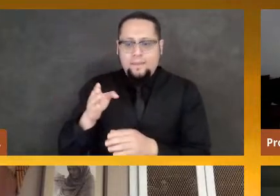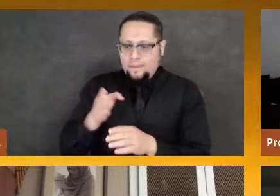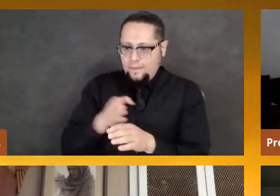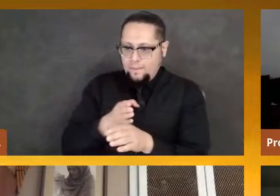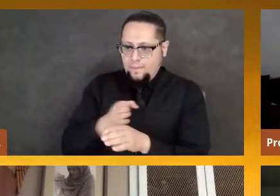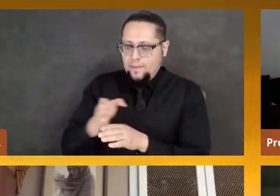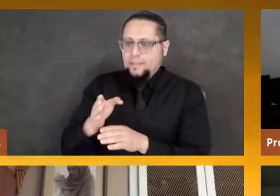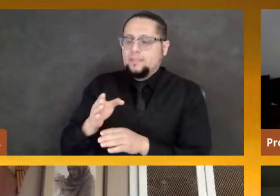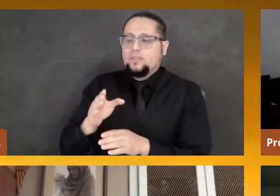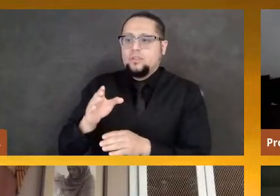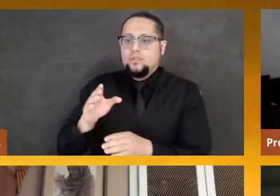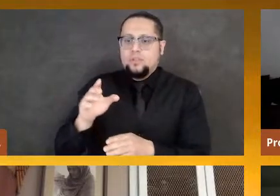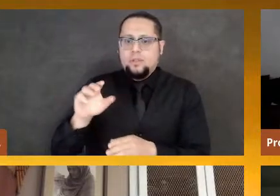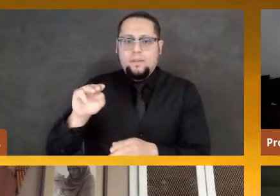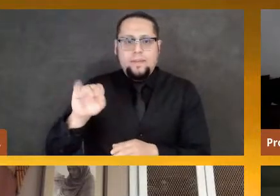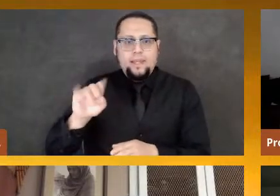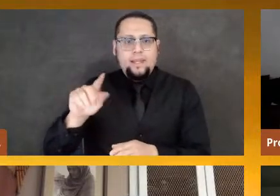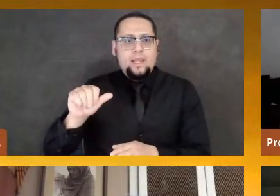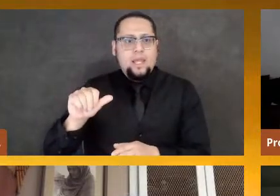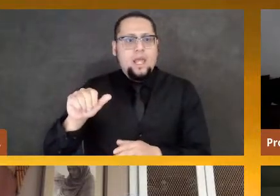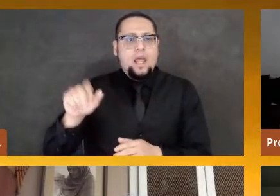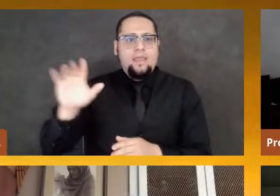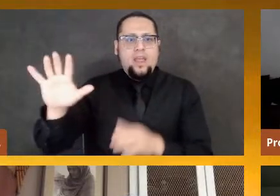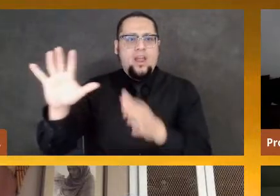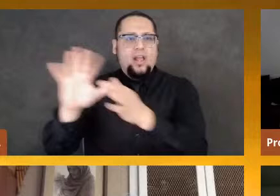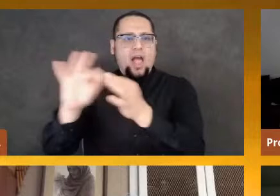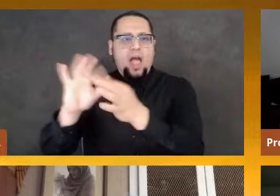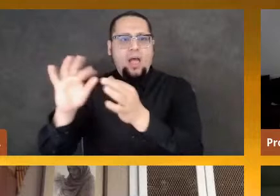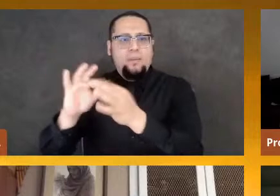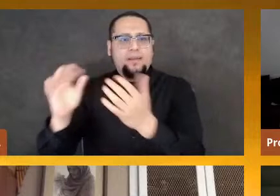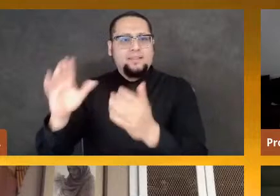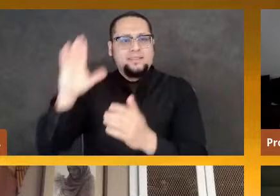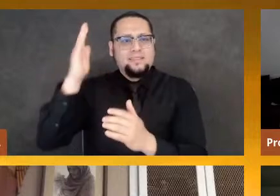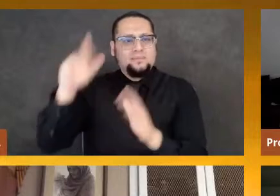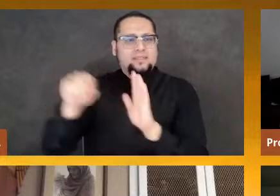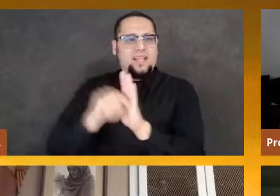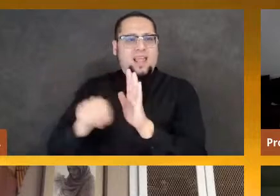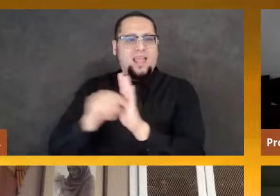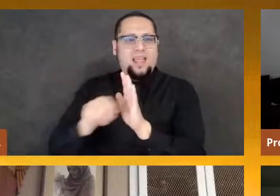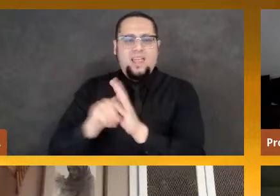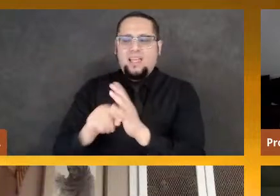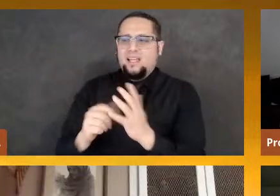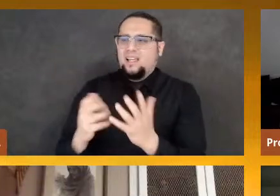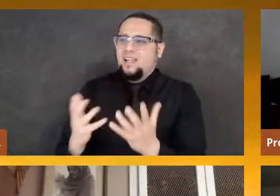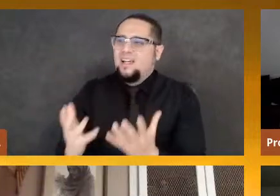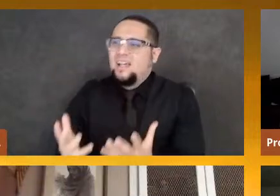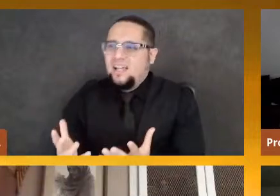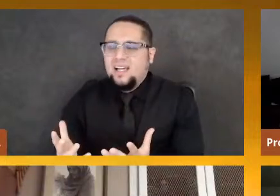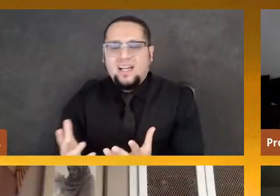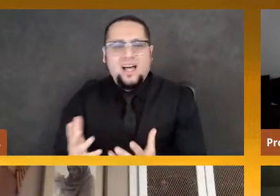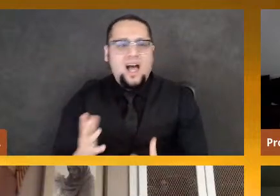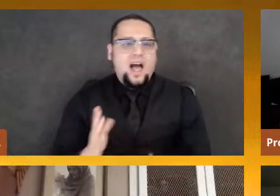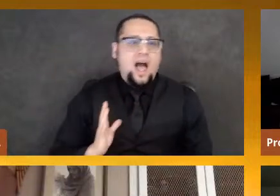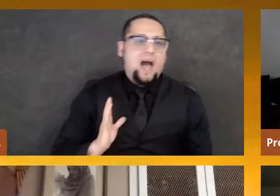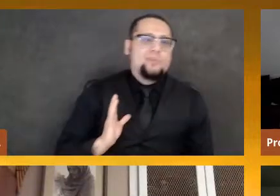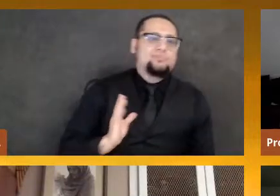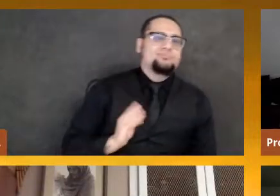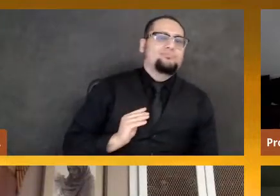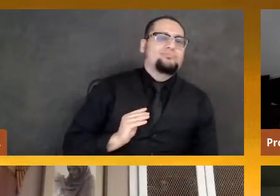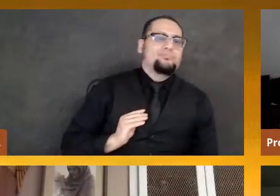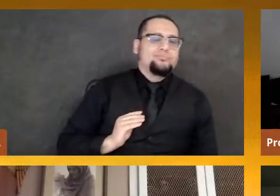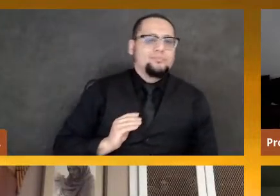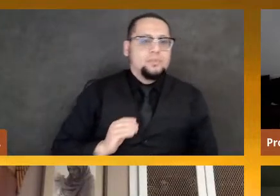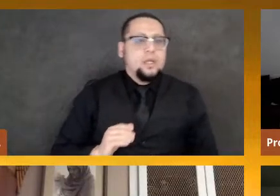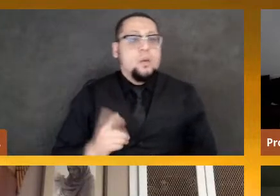very disheartening. And we have to remember that we can control the narrative if we can